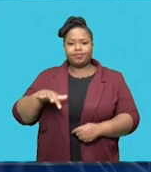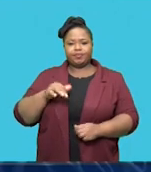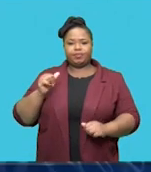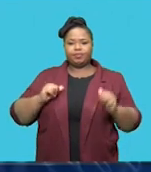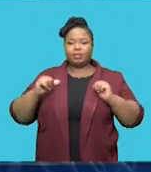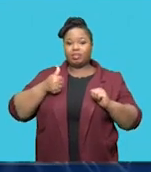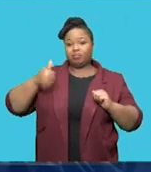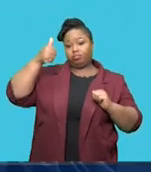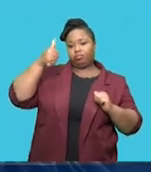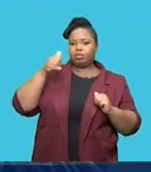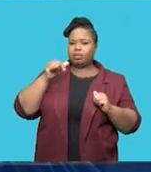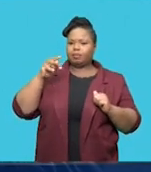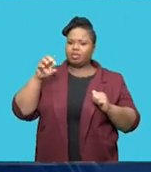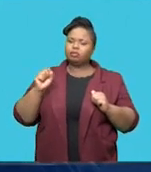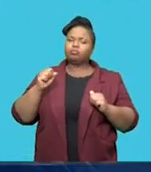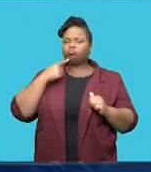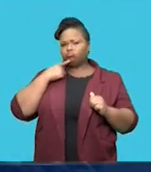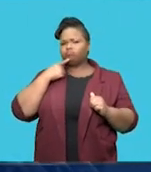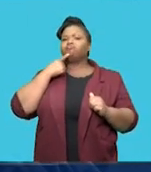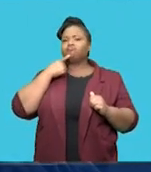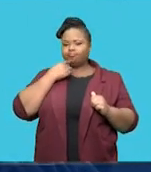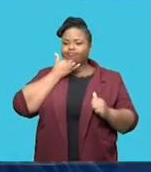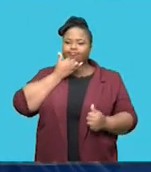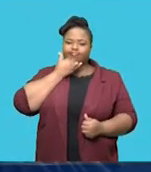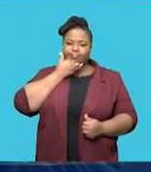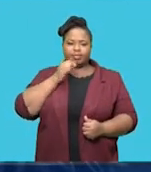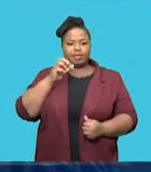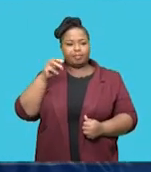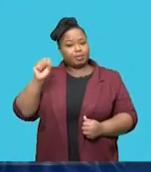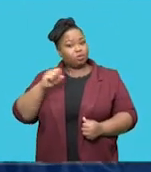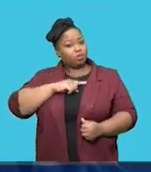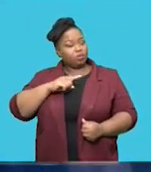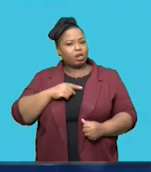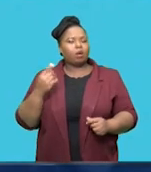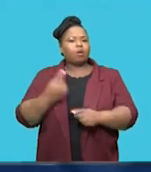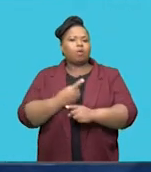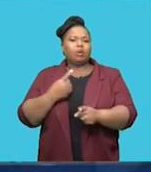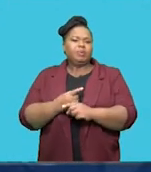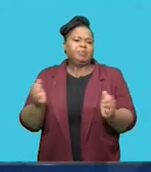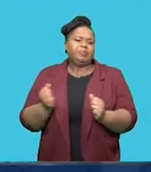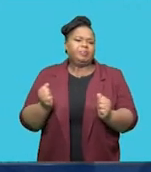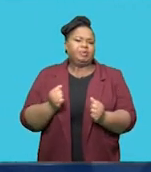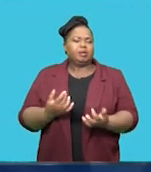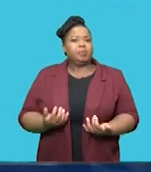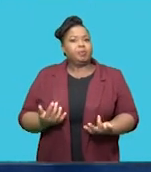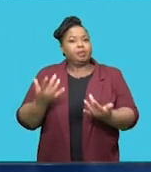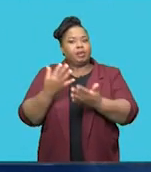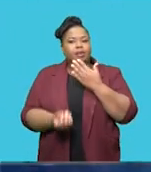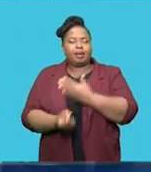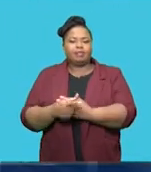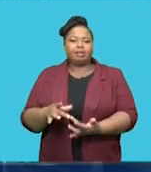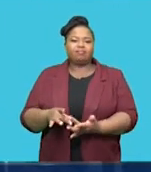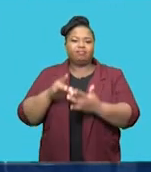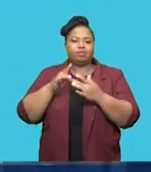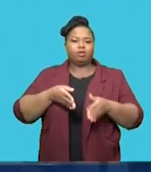of EMS is happy about the much-needed intervention by the EMS because every winter there is a fire that breaks out, especially in the Block